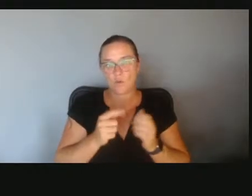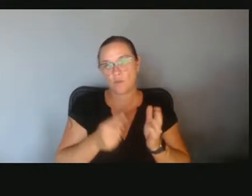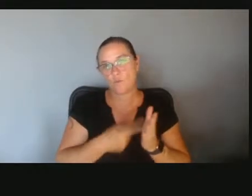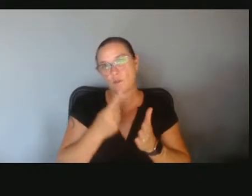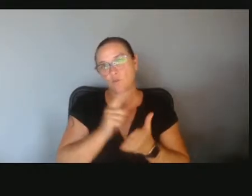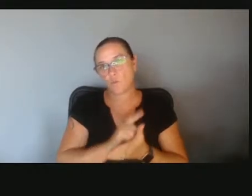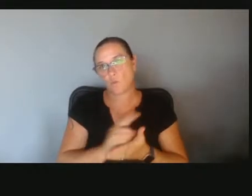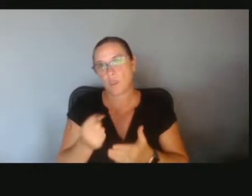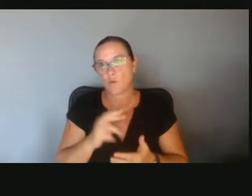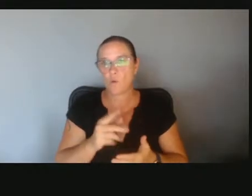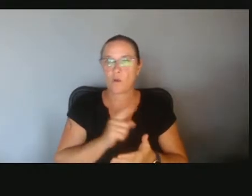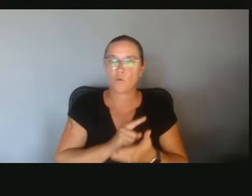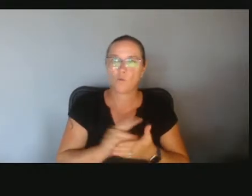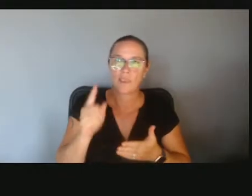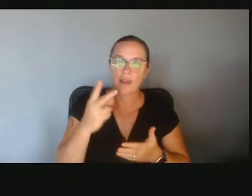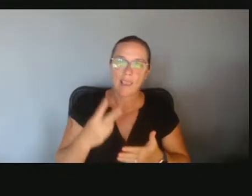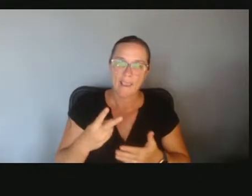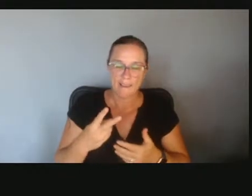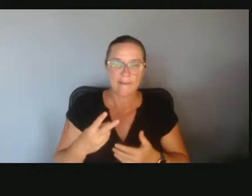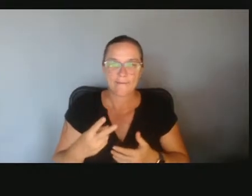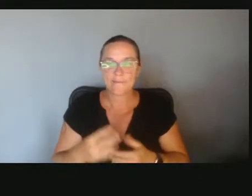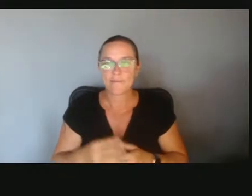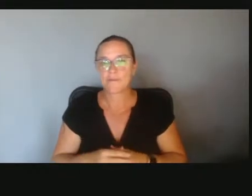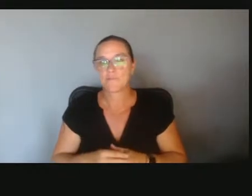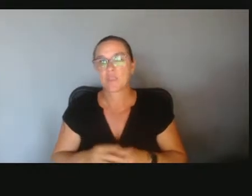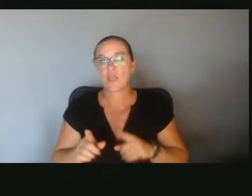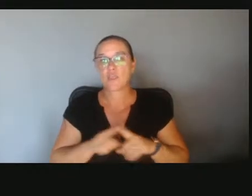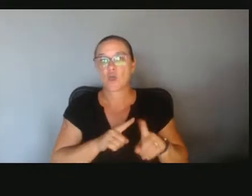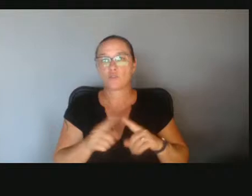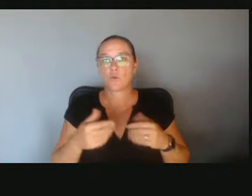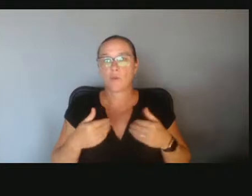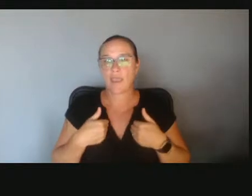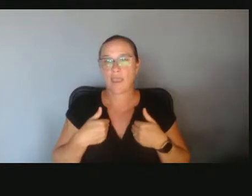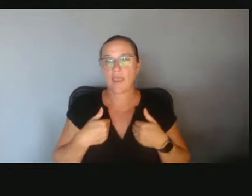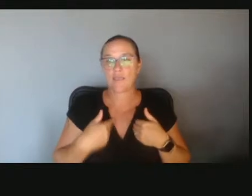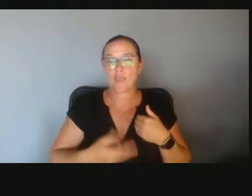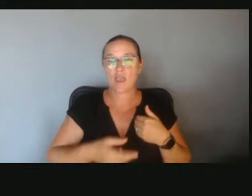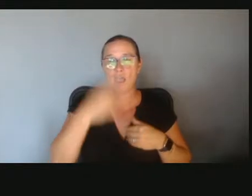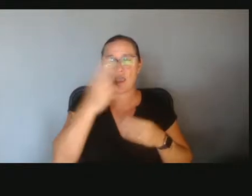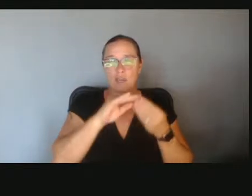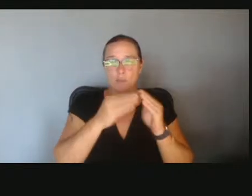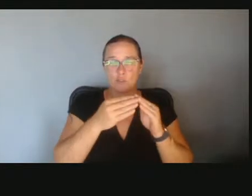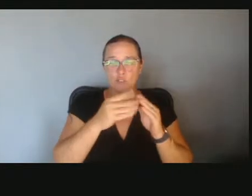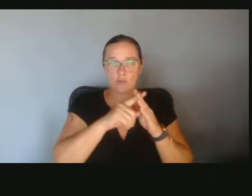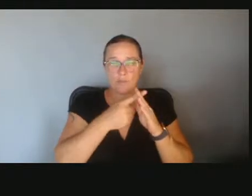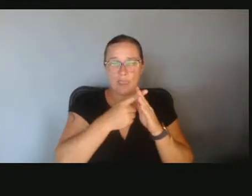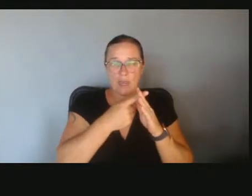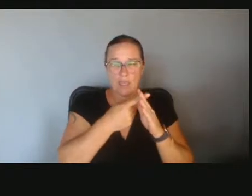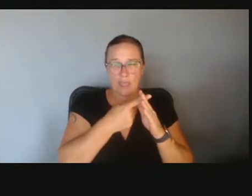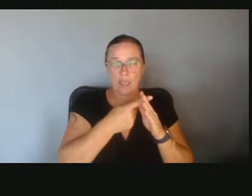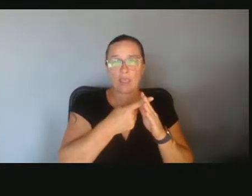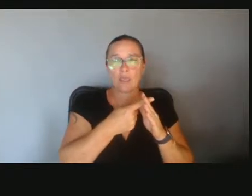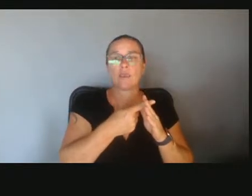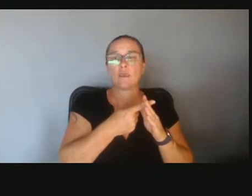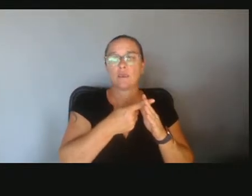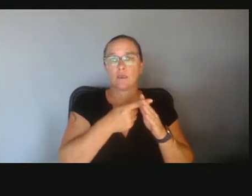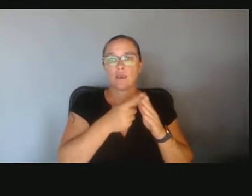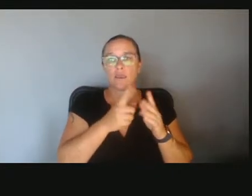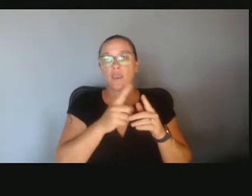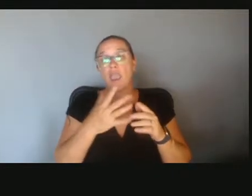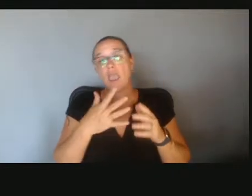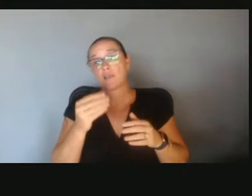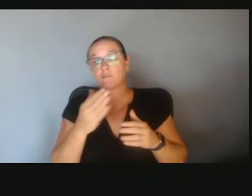now. They also had these high values at the start, occasional other ones as